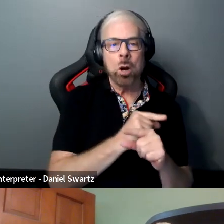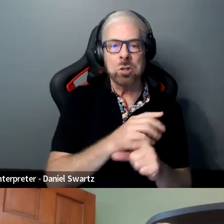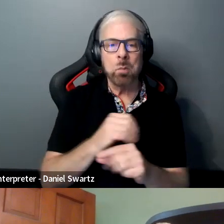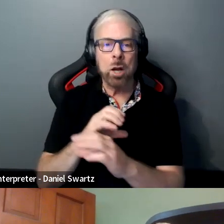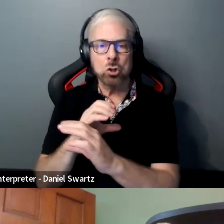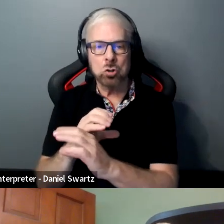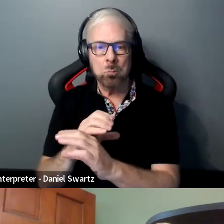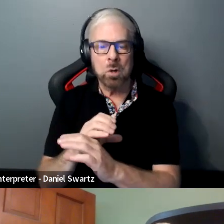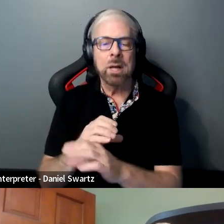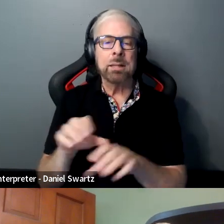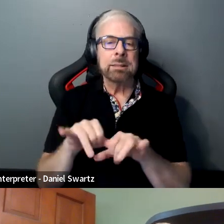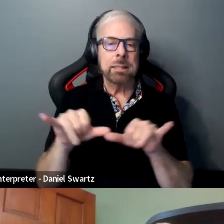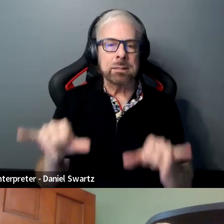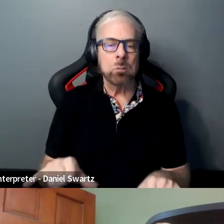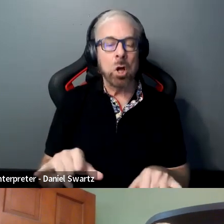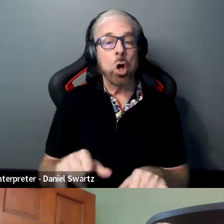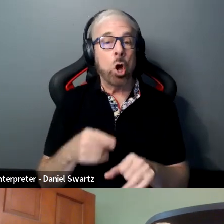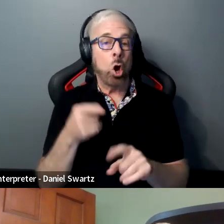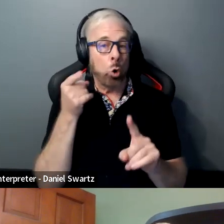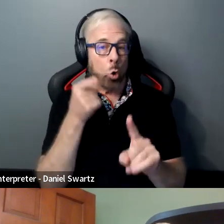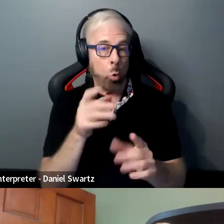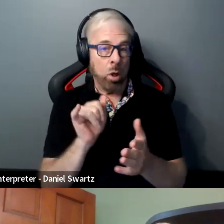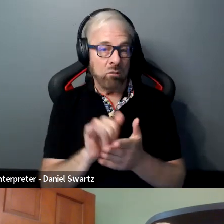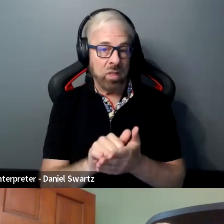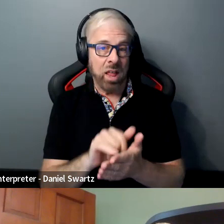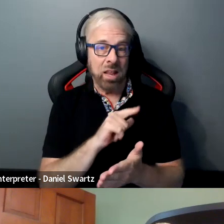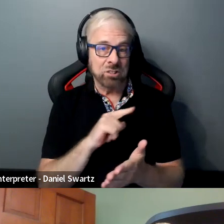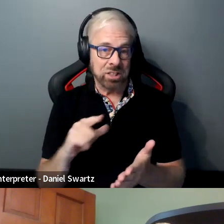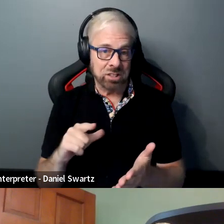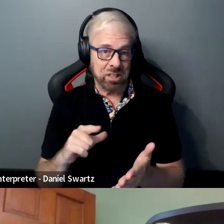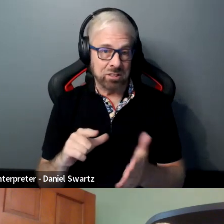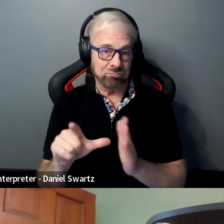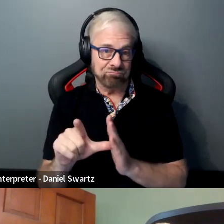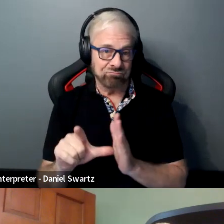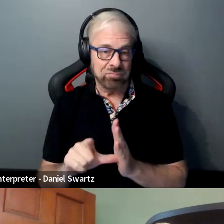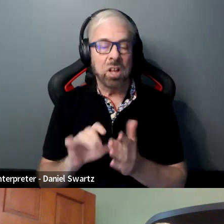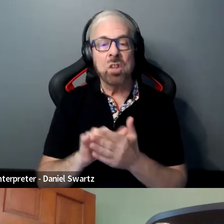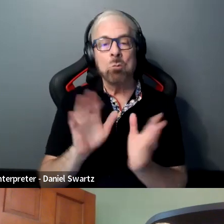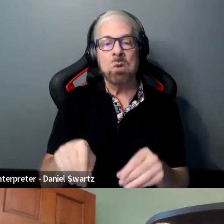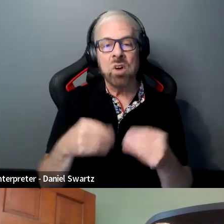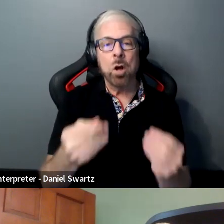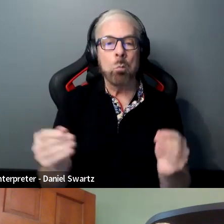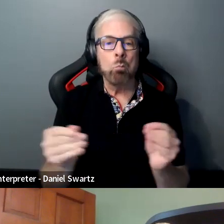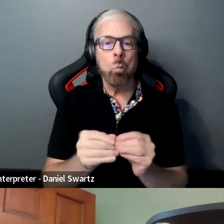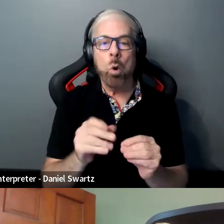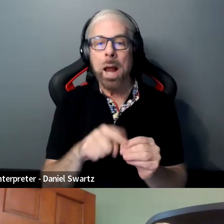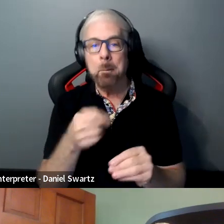conservatorship system. And the goal of this legislation was to provide more and better